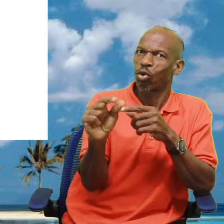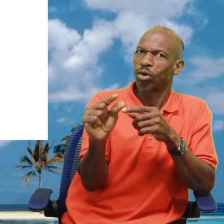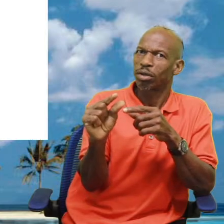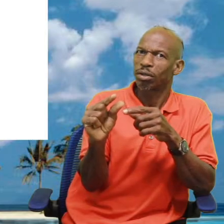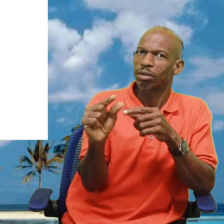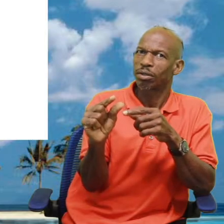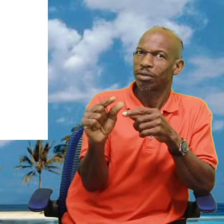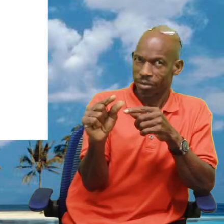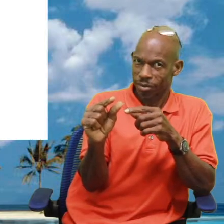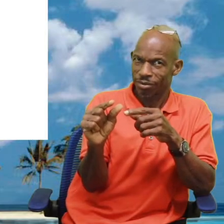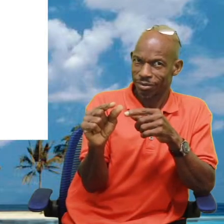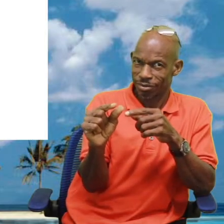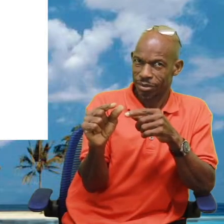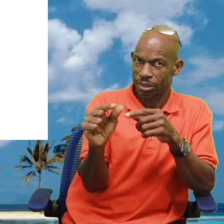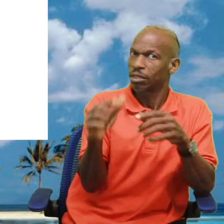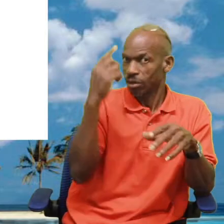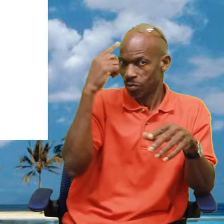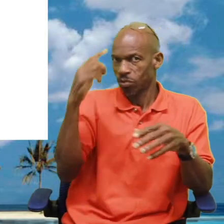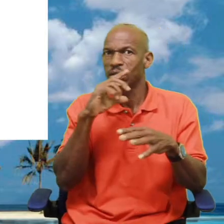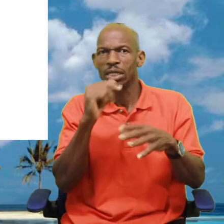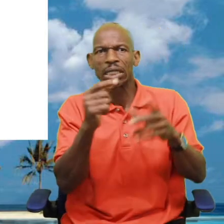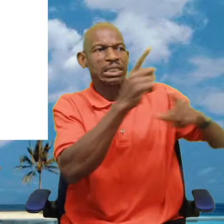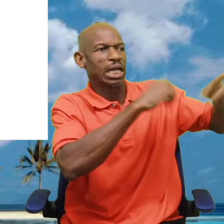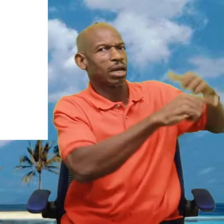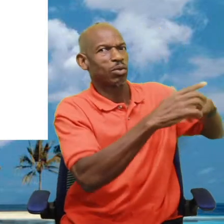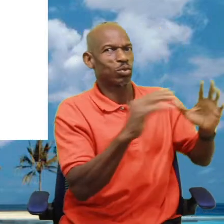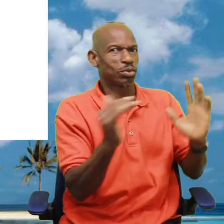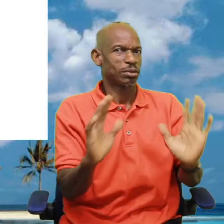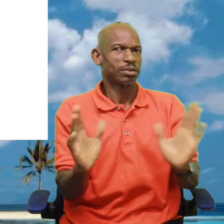we are talking about. The dog.